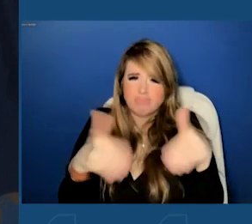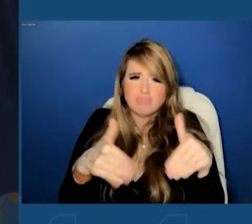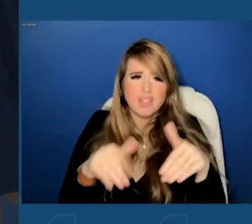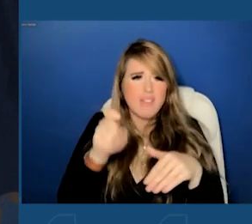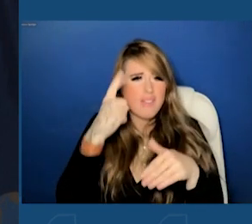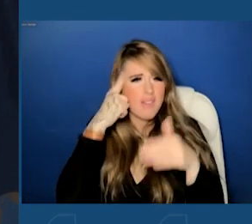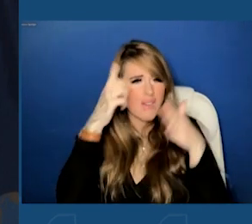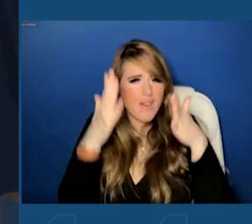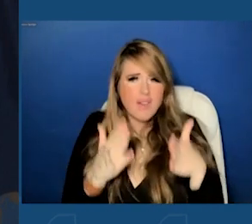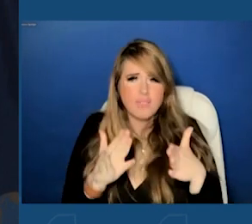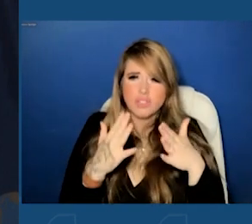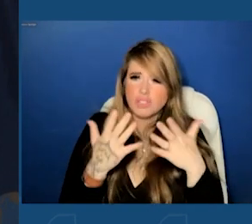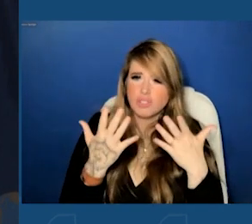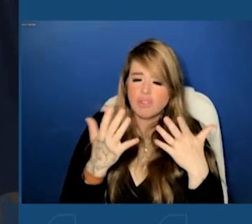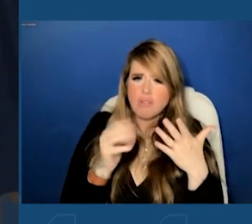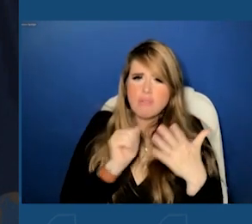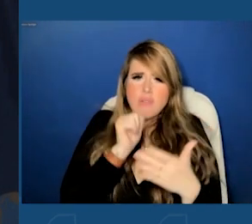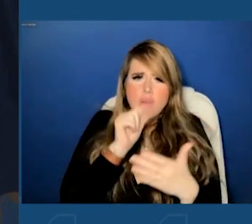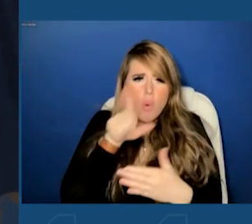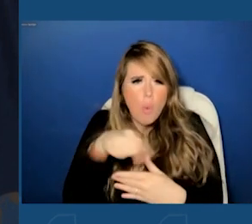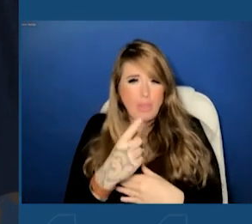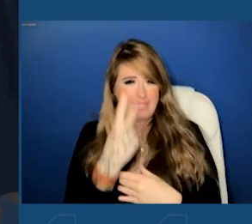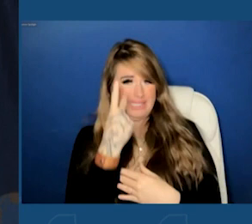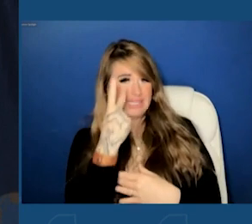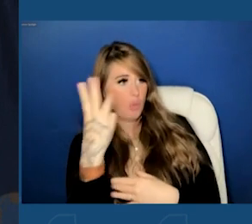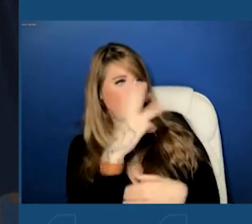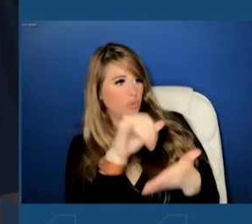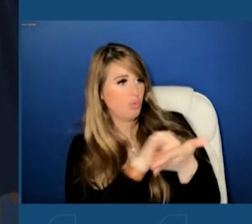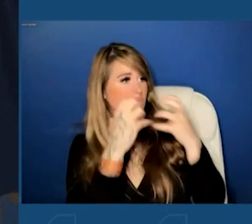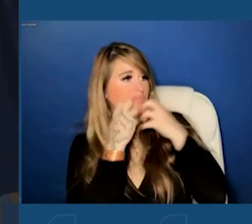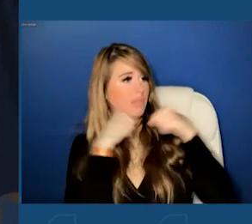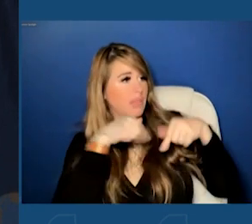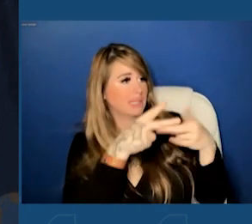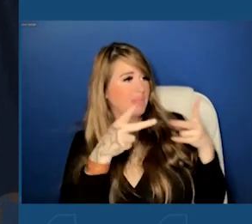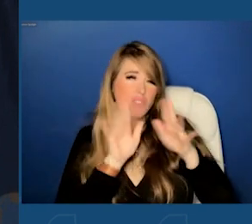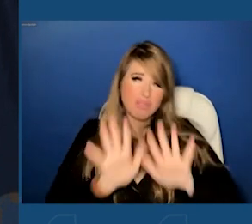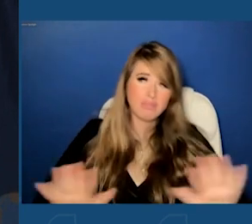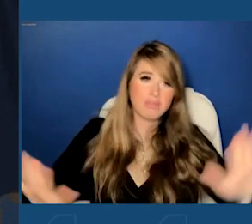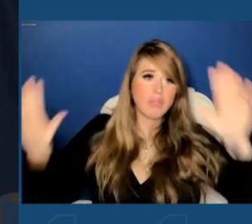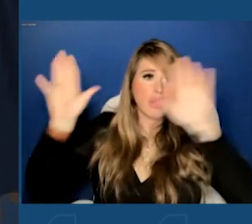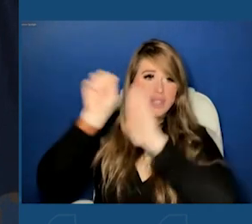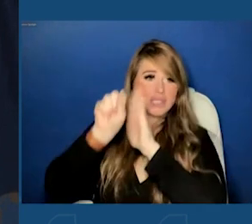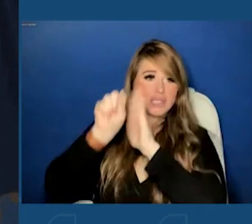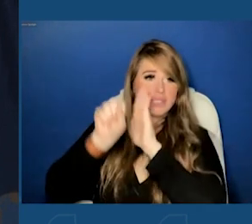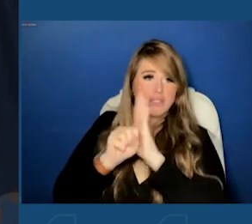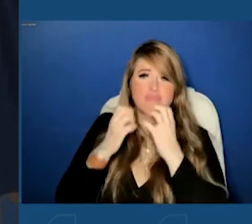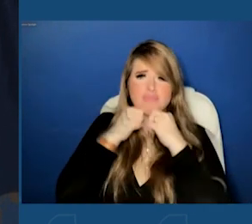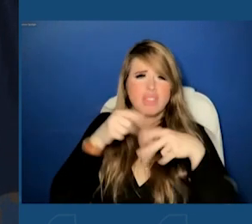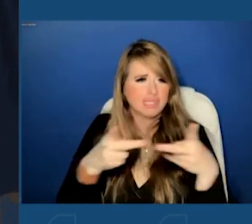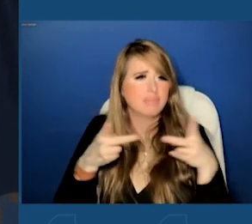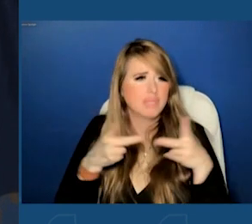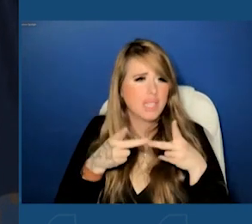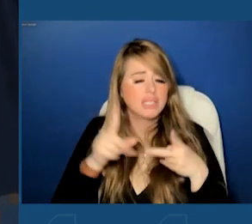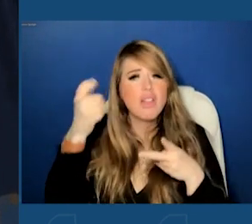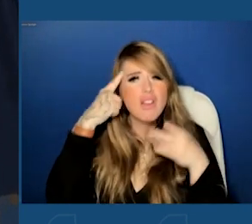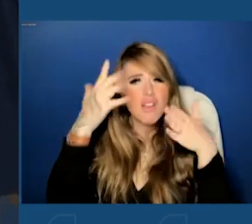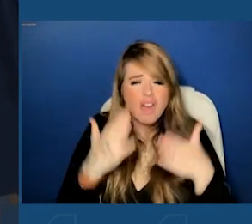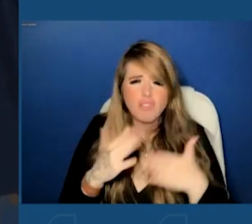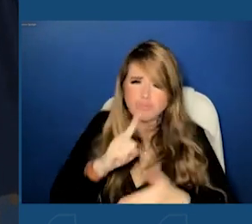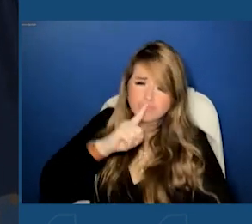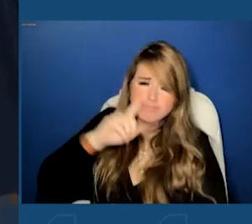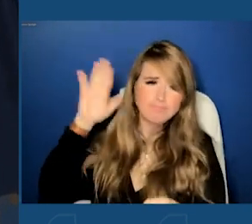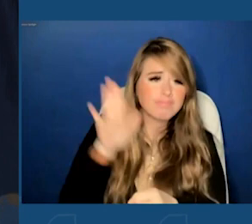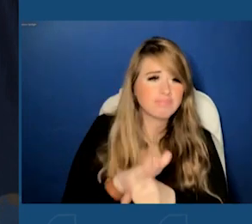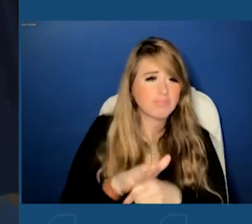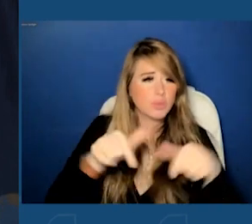York region, but really to the state, her commitment to our community is very much appreciated by all of us who live